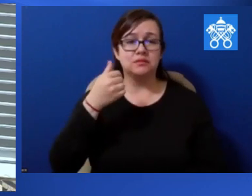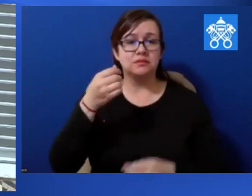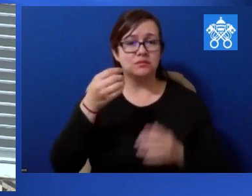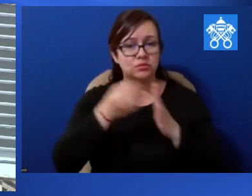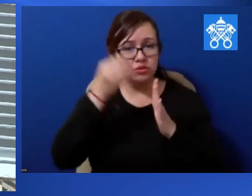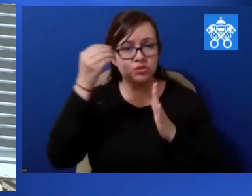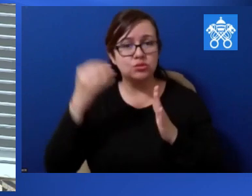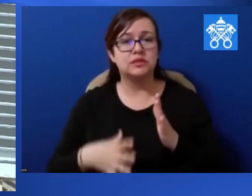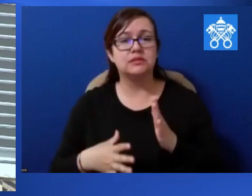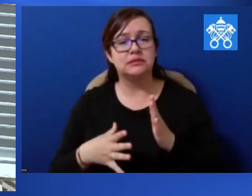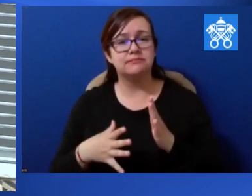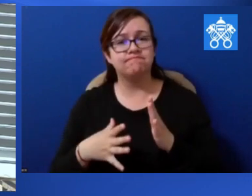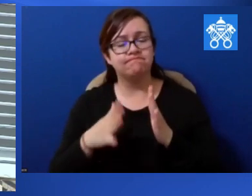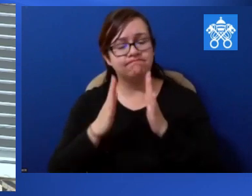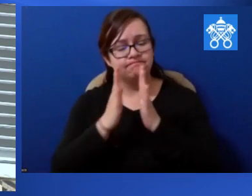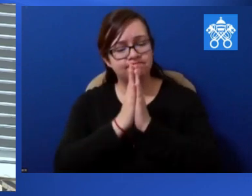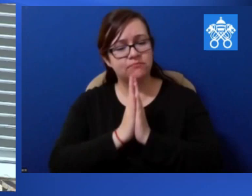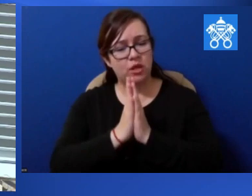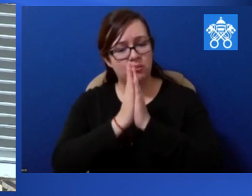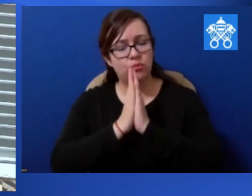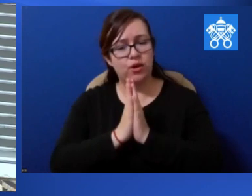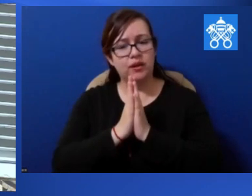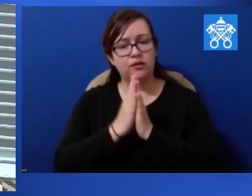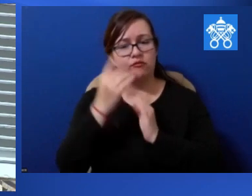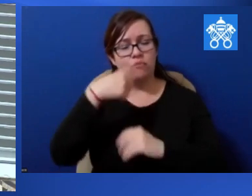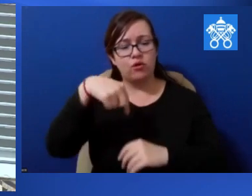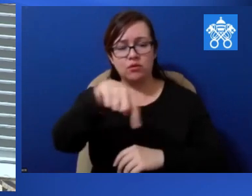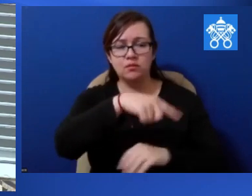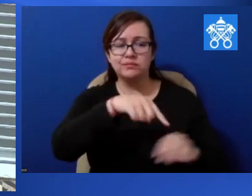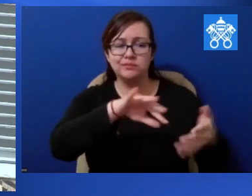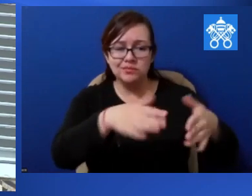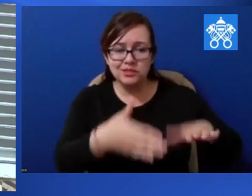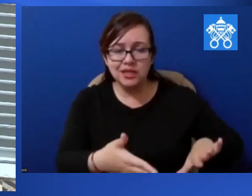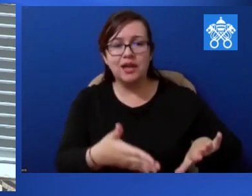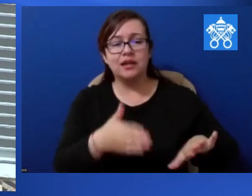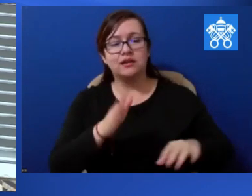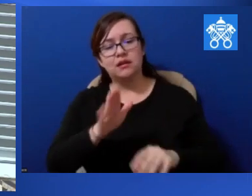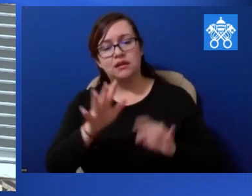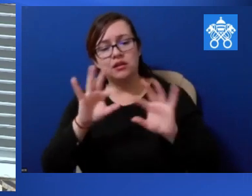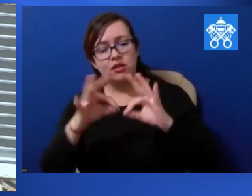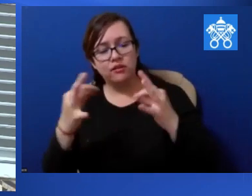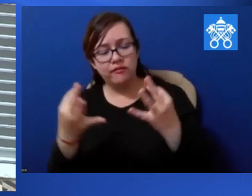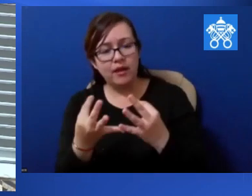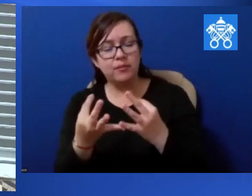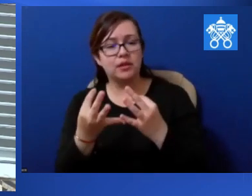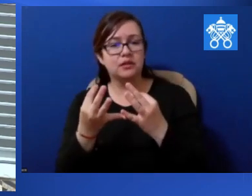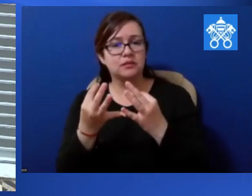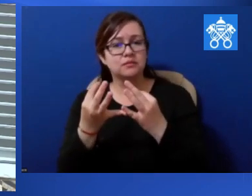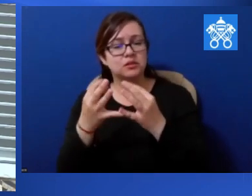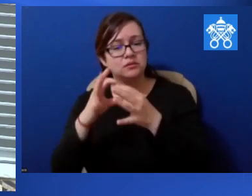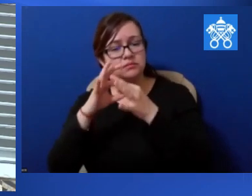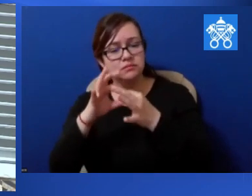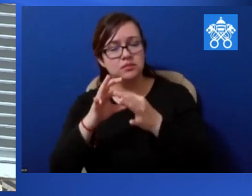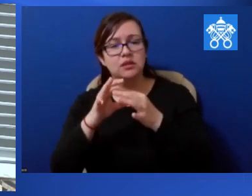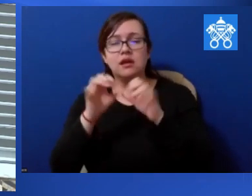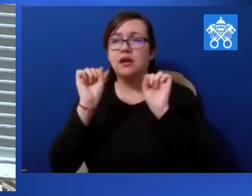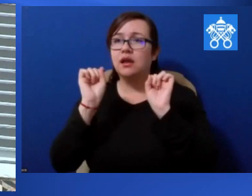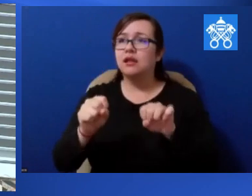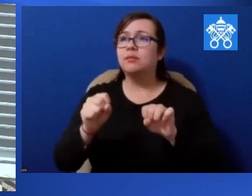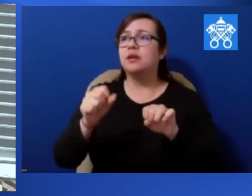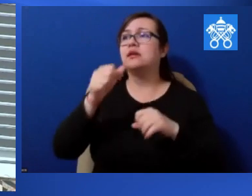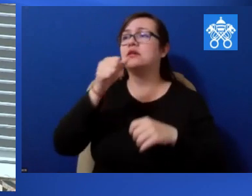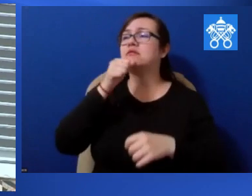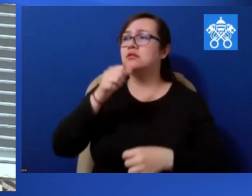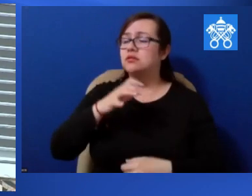for those who are deceased, those who are close to them, their relatives. May the Madonna comfort